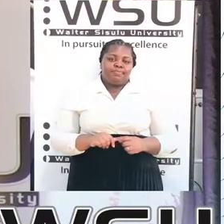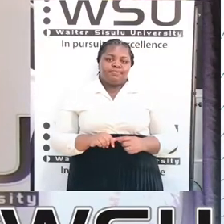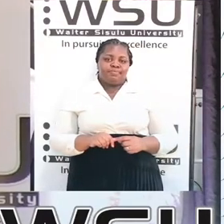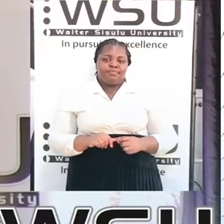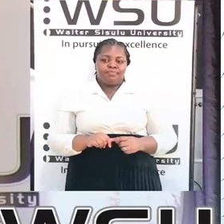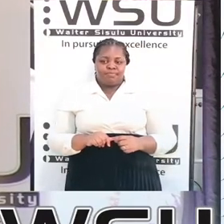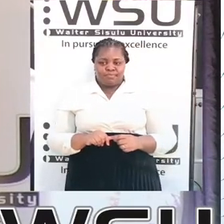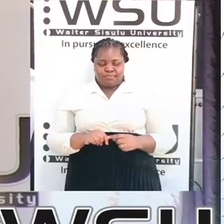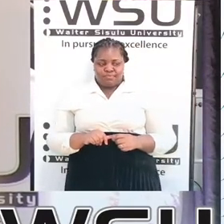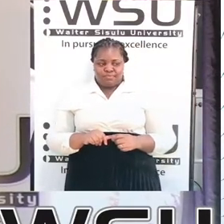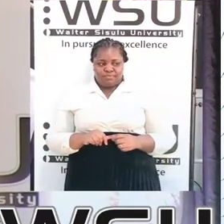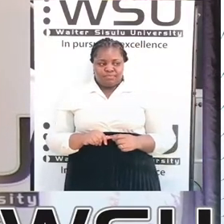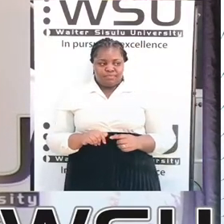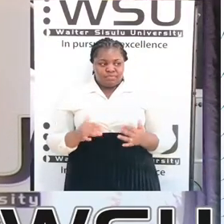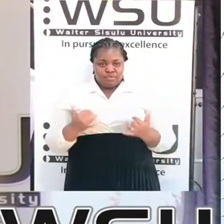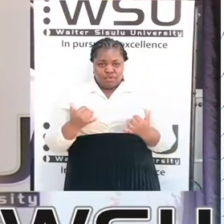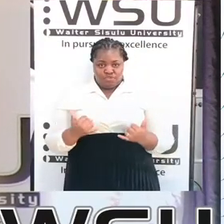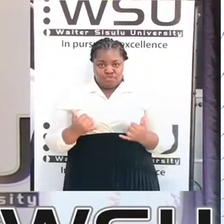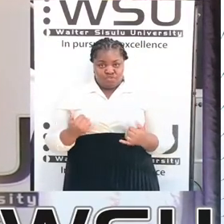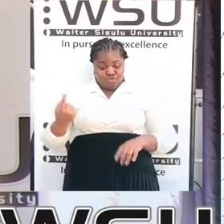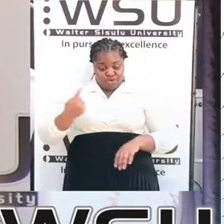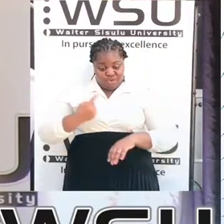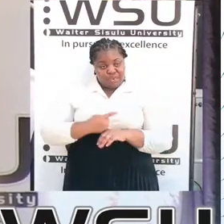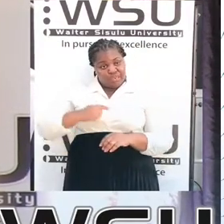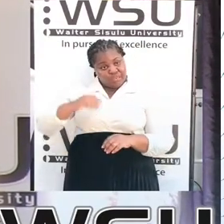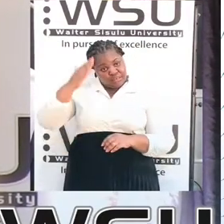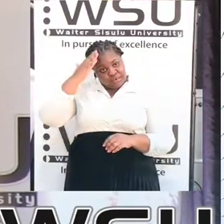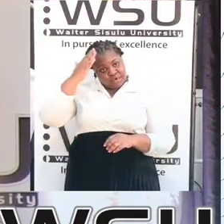and today's graduates,